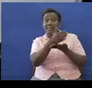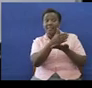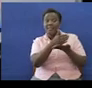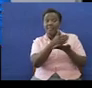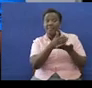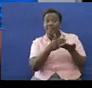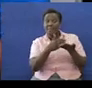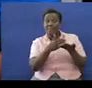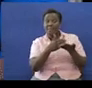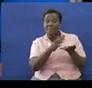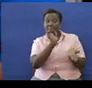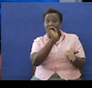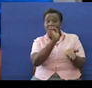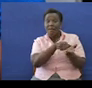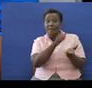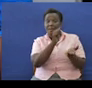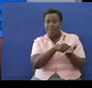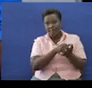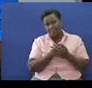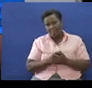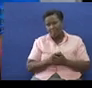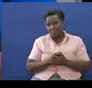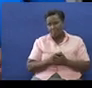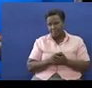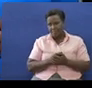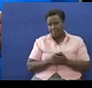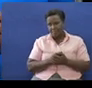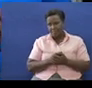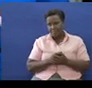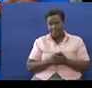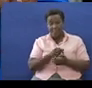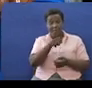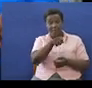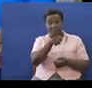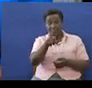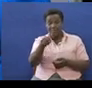These are semi-arid areas. In semi-arid areas,